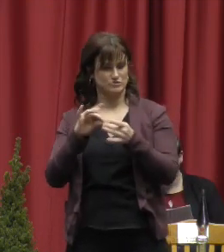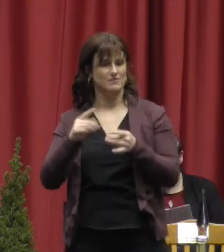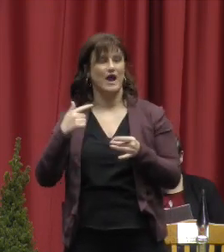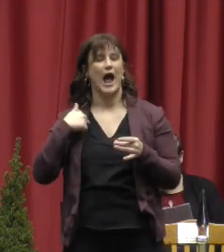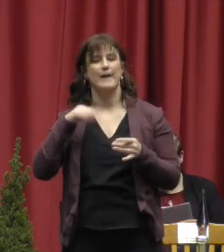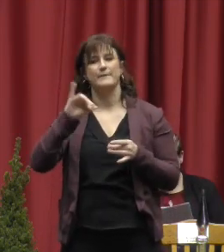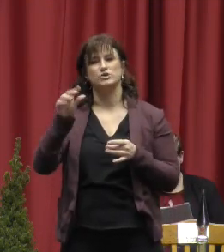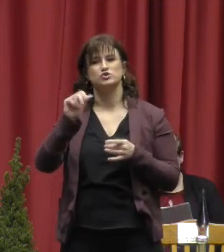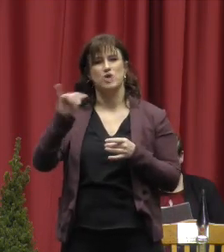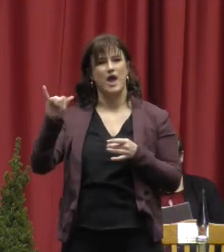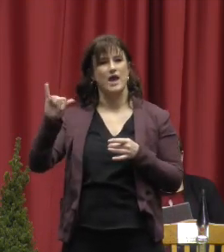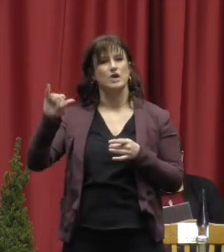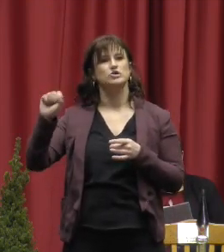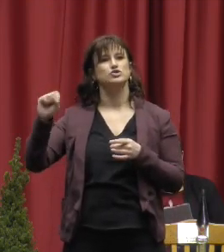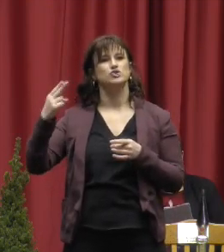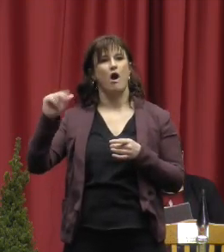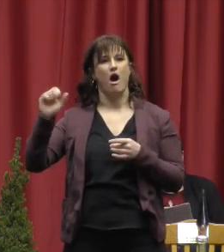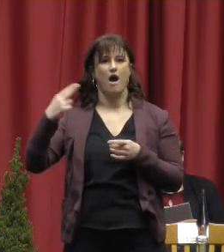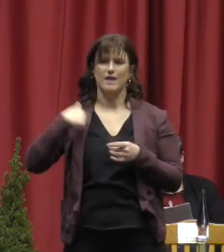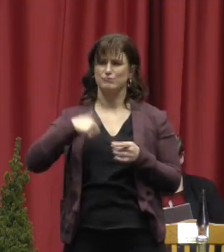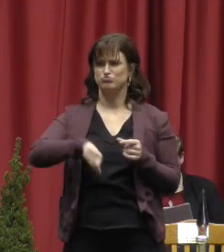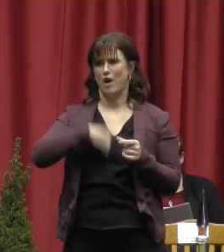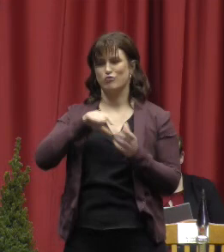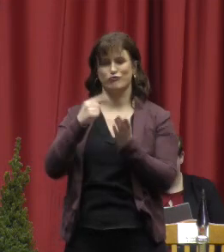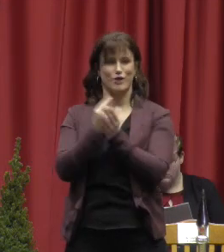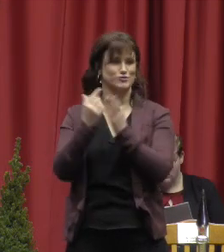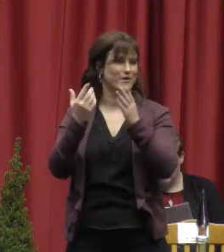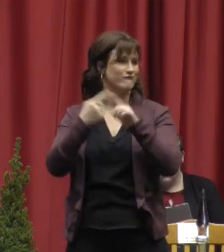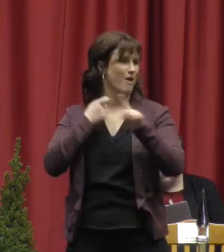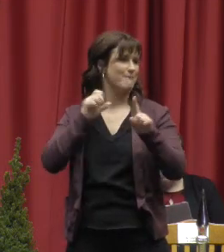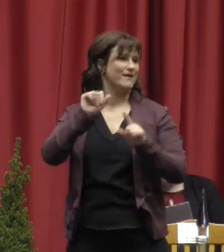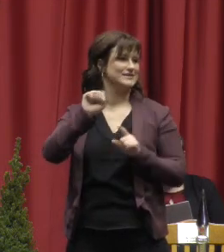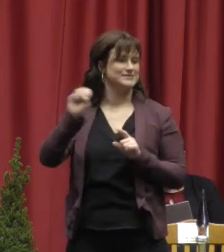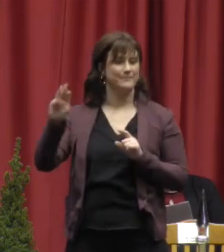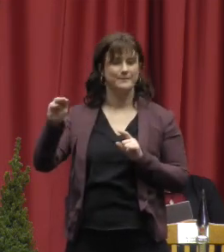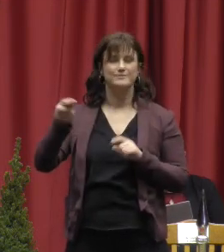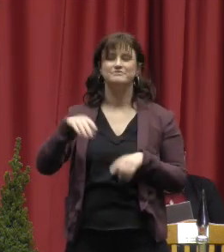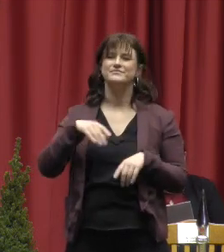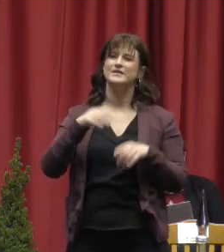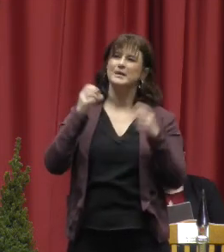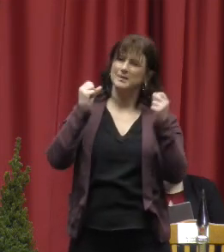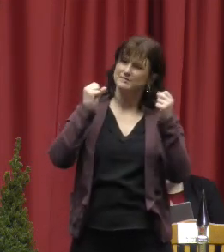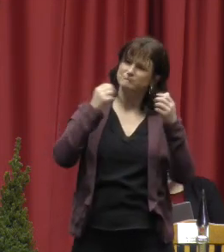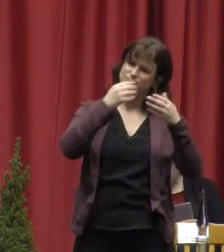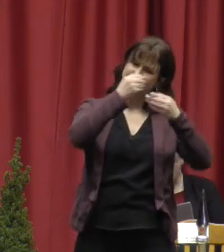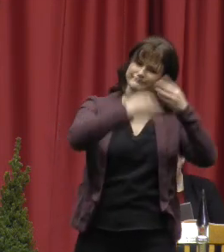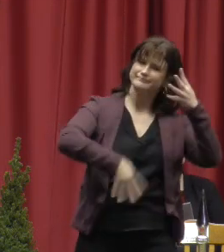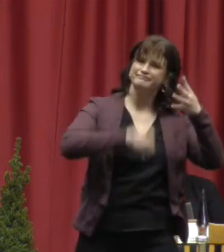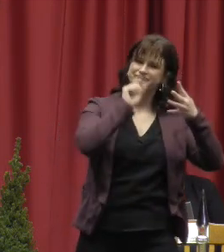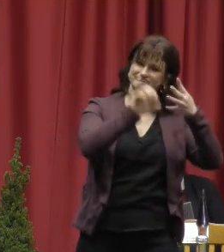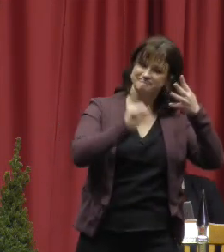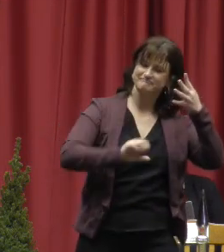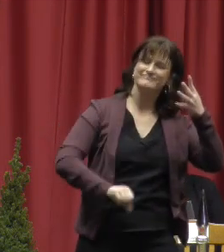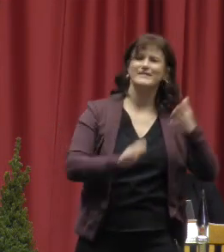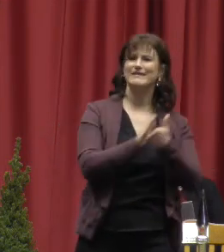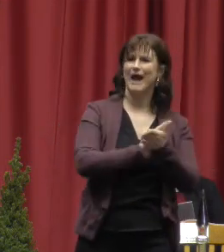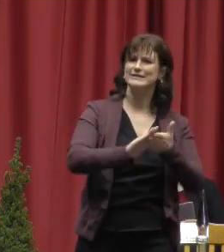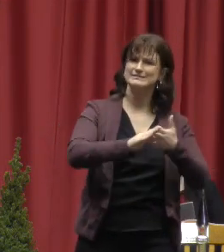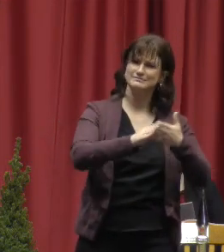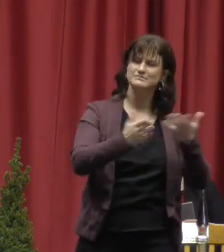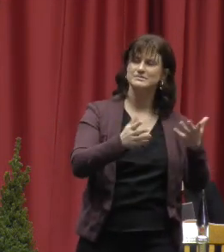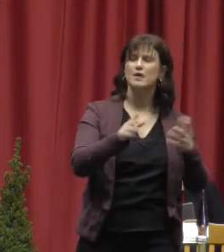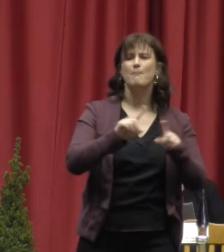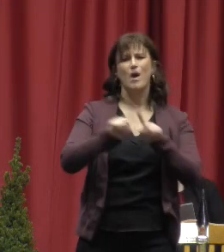alum. While all the various accreditations, superior rankings, and statistics are great, it's not why I attended Anderson. I attended